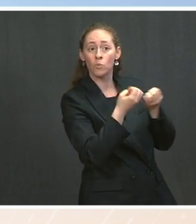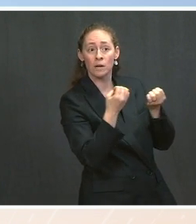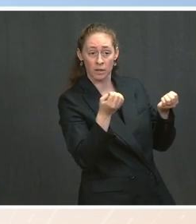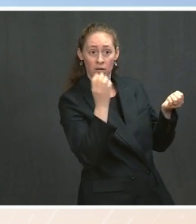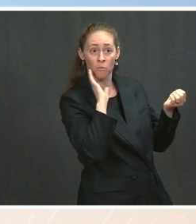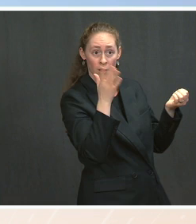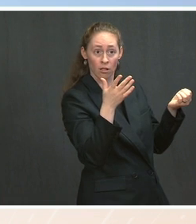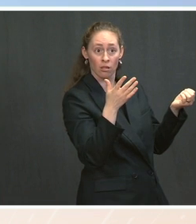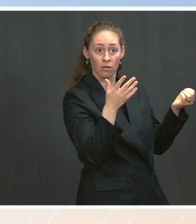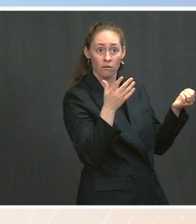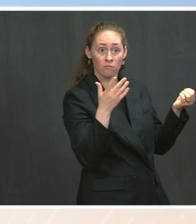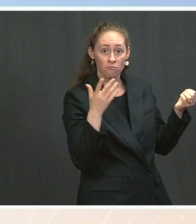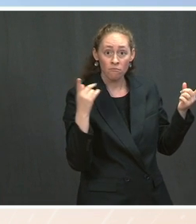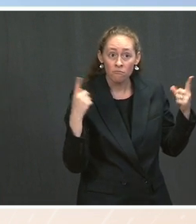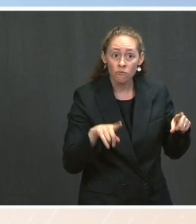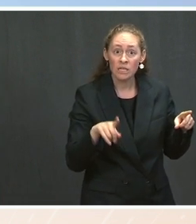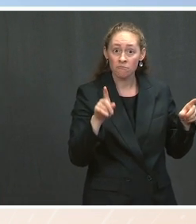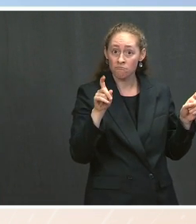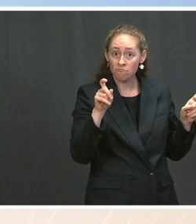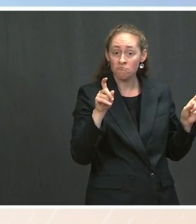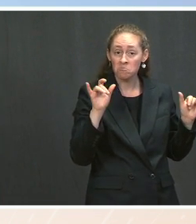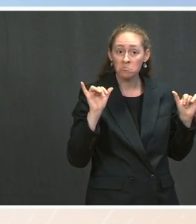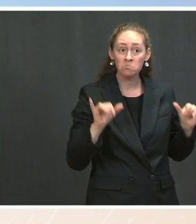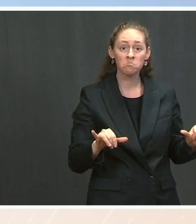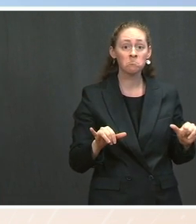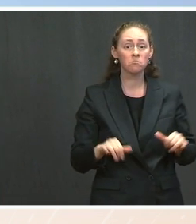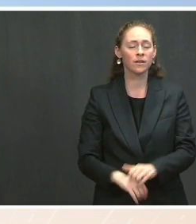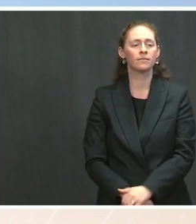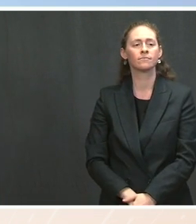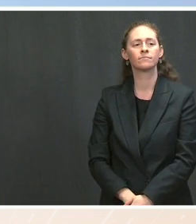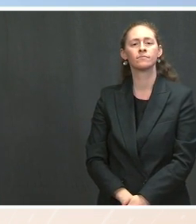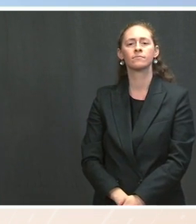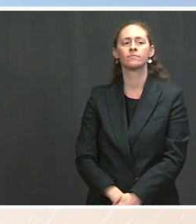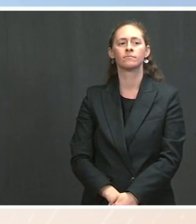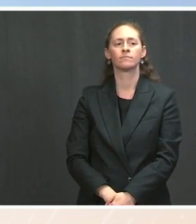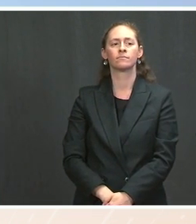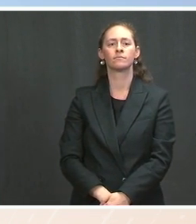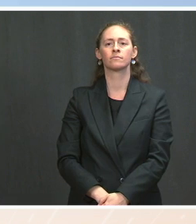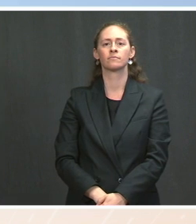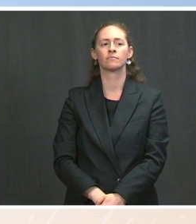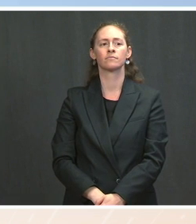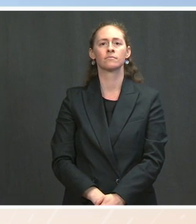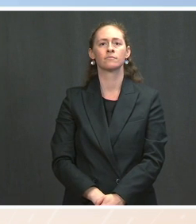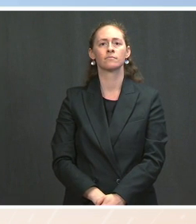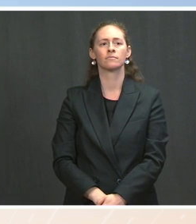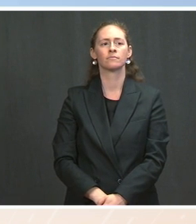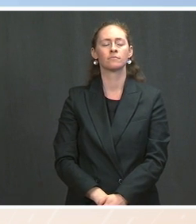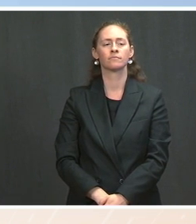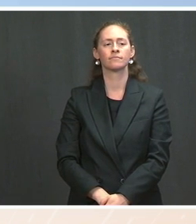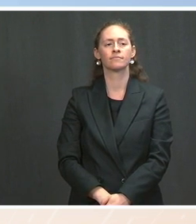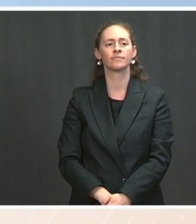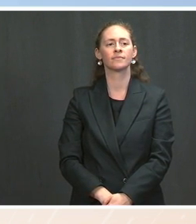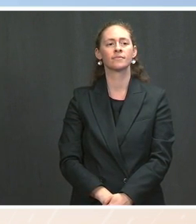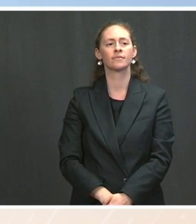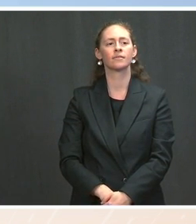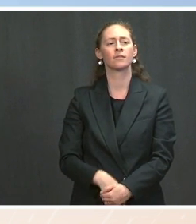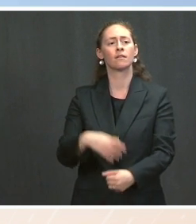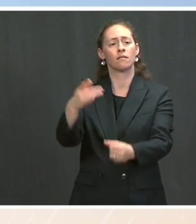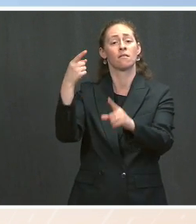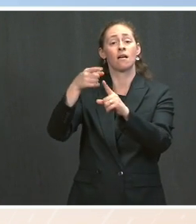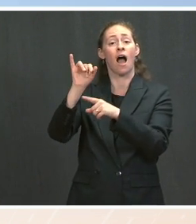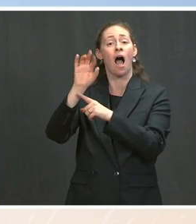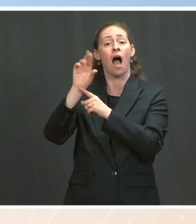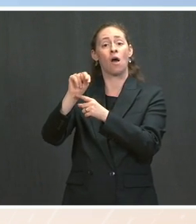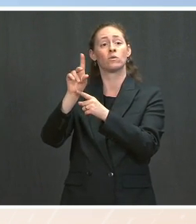deal? First of all, the president did that because, conveyed that because he felt that the effectiveness of the Iron Dome helped save hundreds of